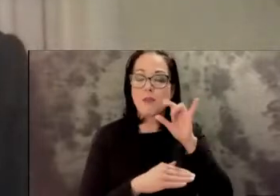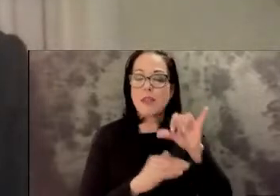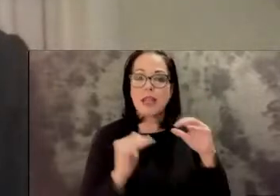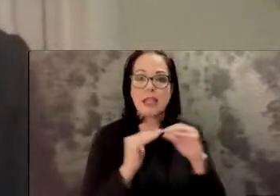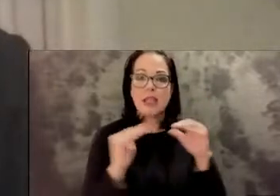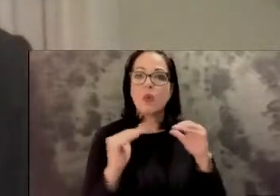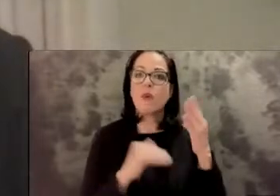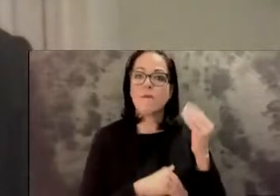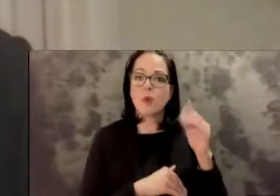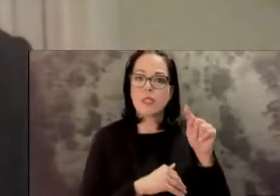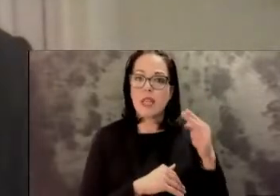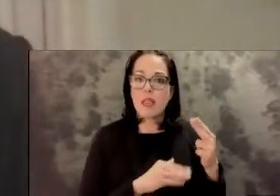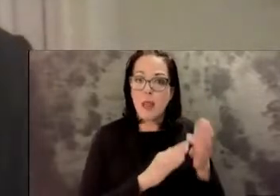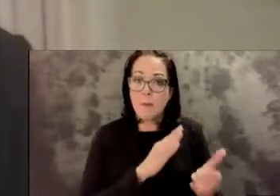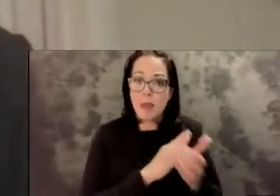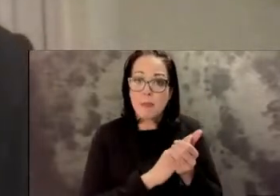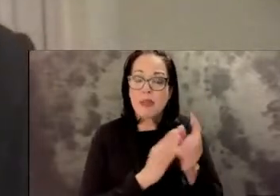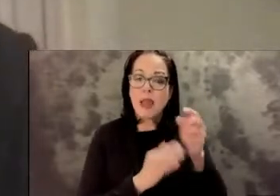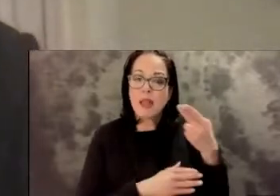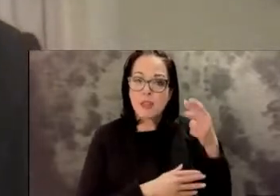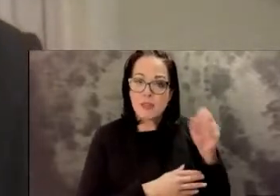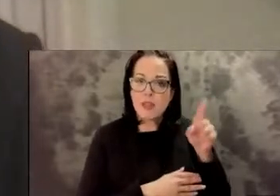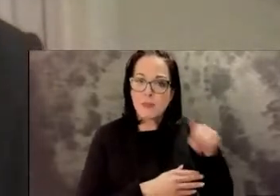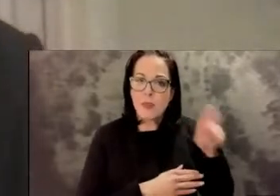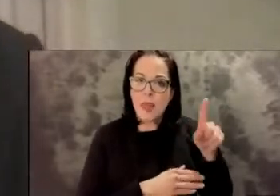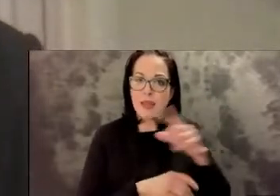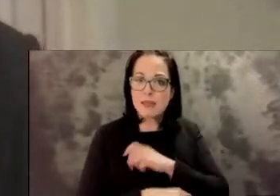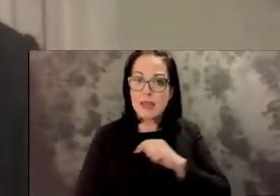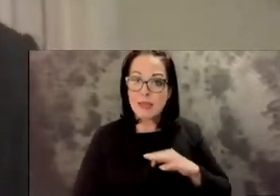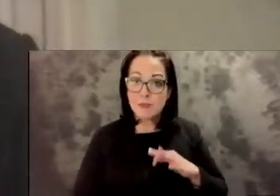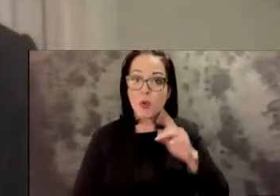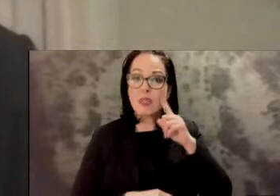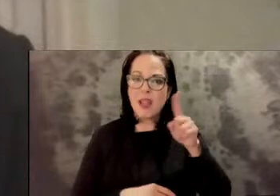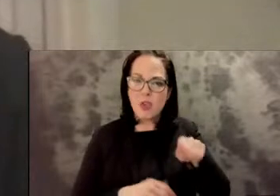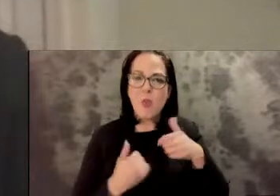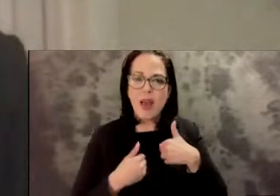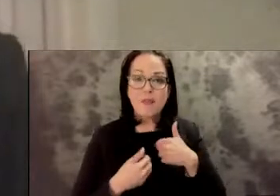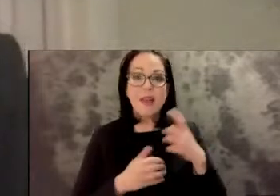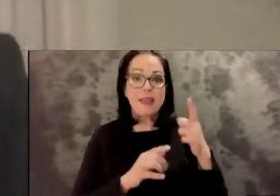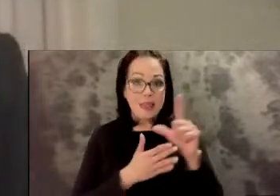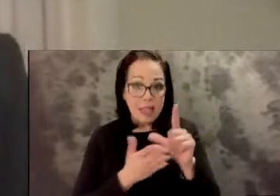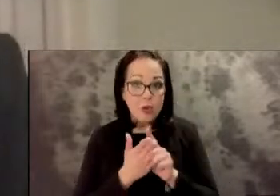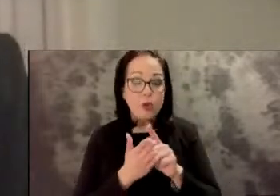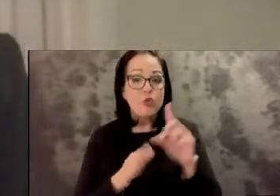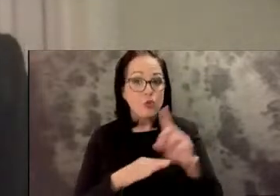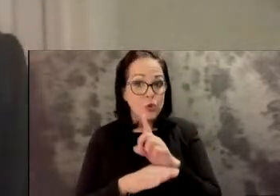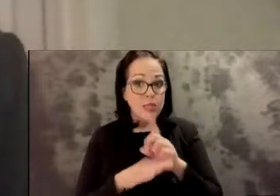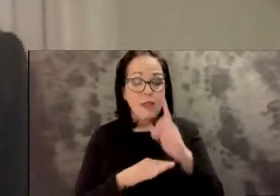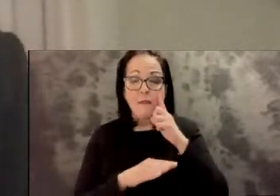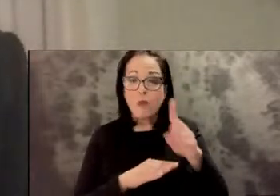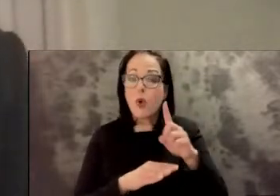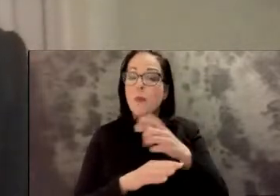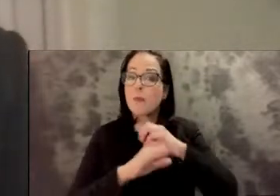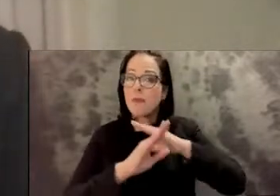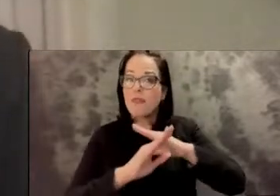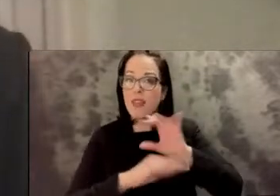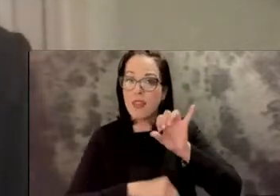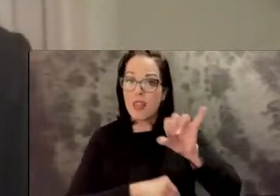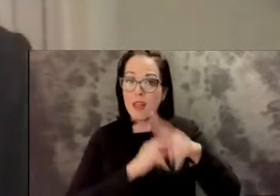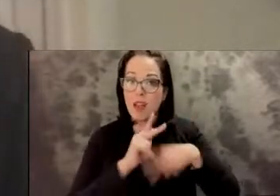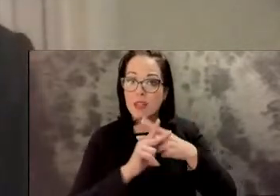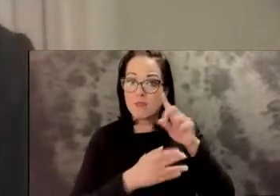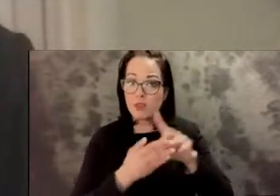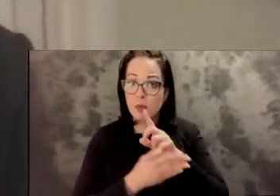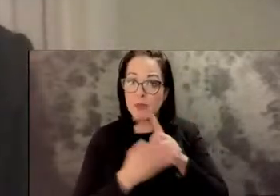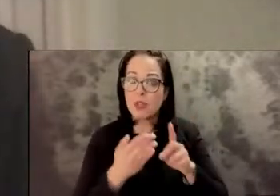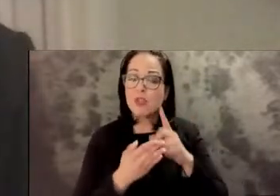Amendment. HHS and the task force have a legal duty to prohibit race, color, and national origin discrimination, even discrimination for the